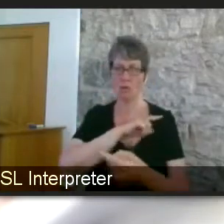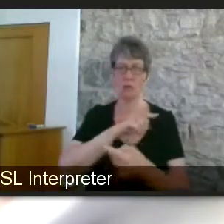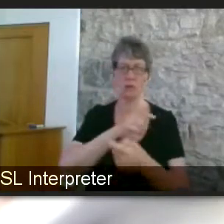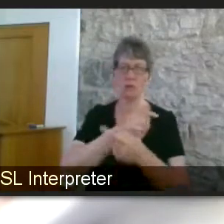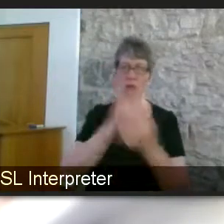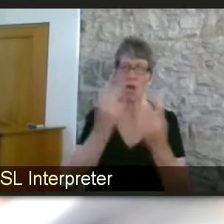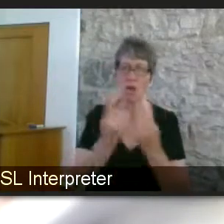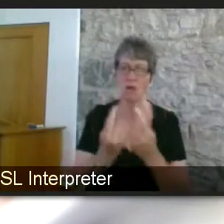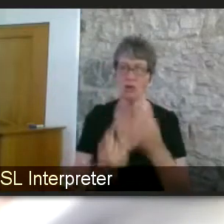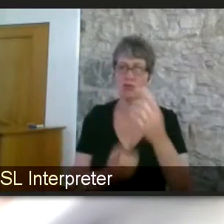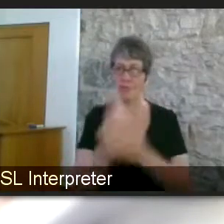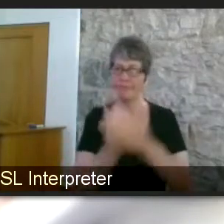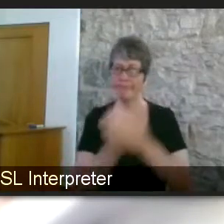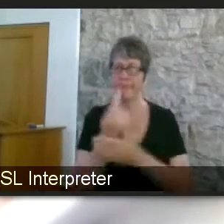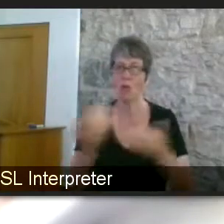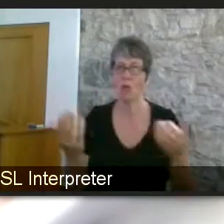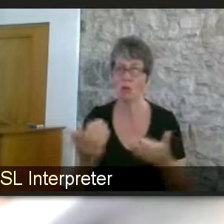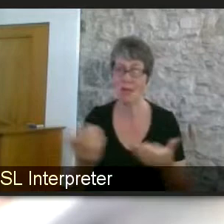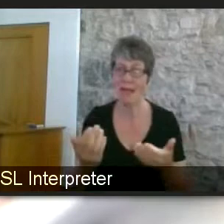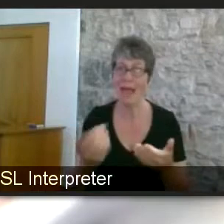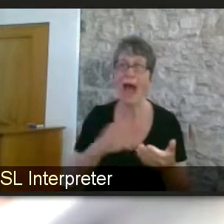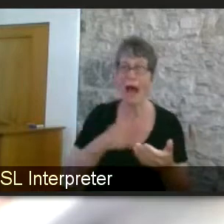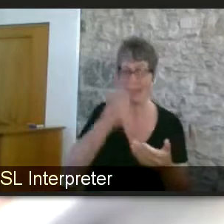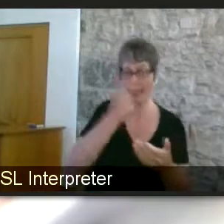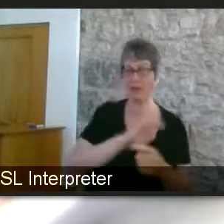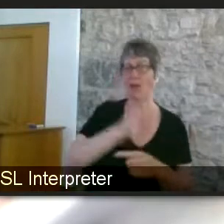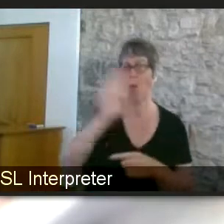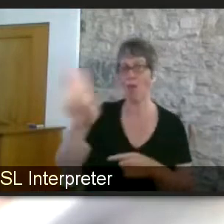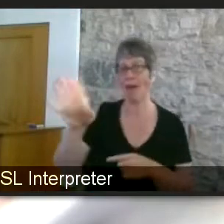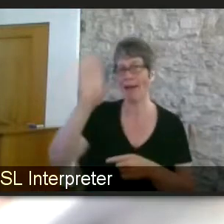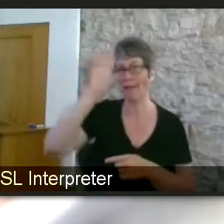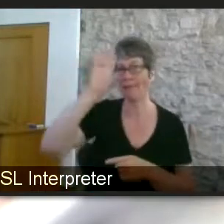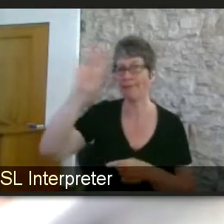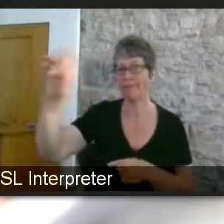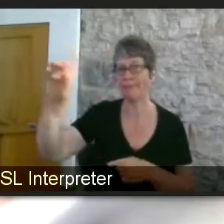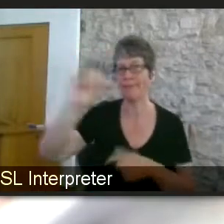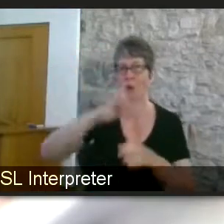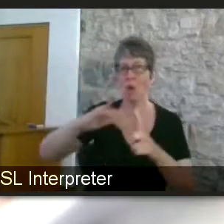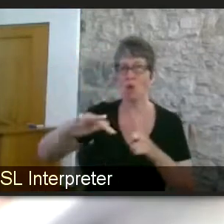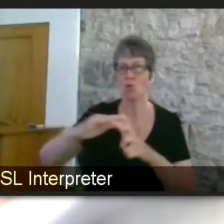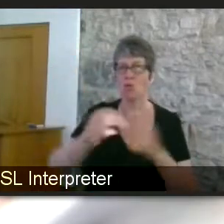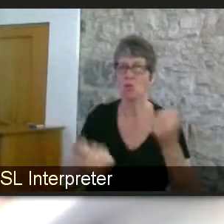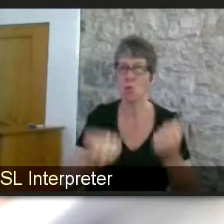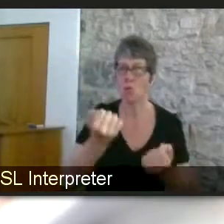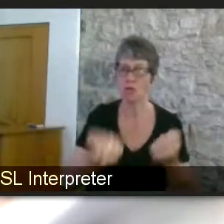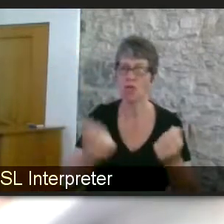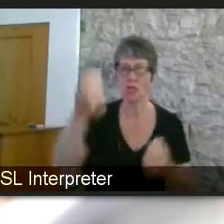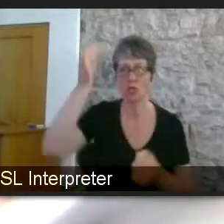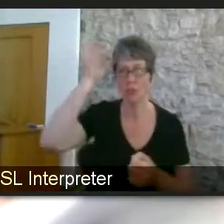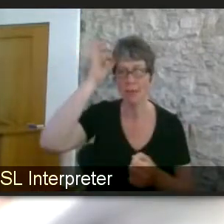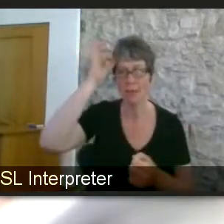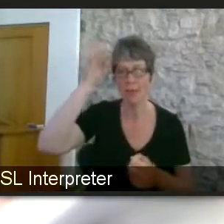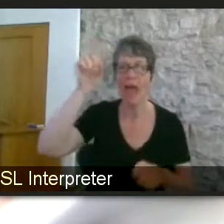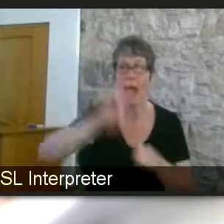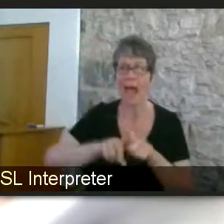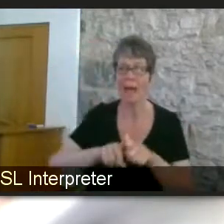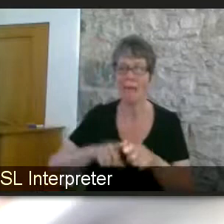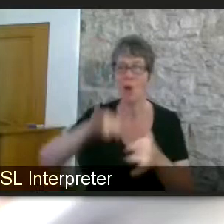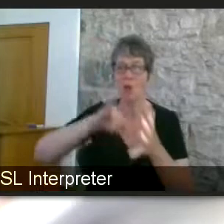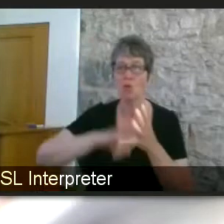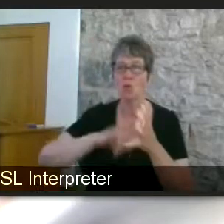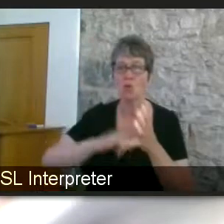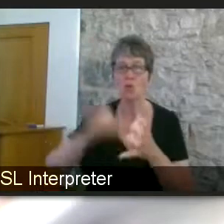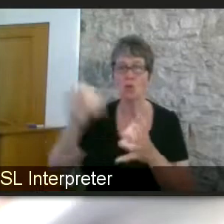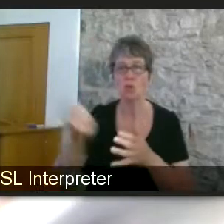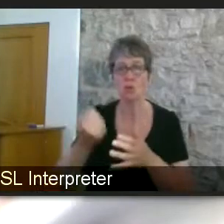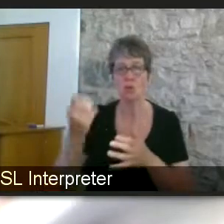things that i can take back to the social security committee and social justice committee and say look these are issues that have been raised we need as a committee to look at that so this has been really helpful path pal with that beautiful